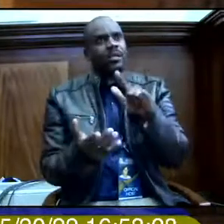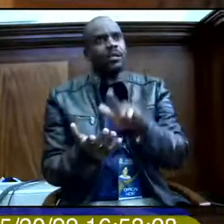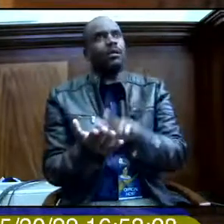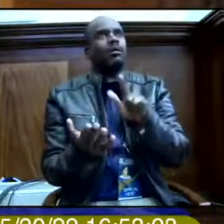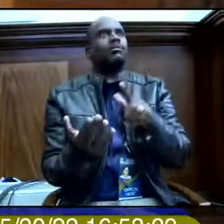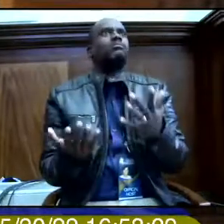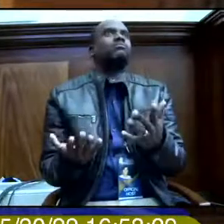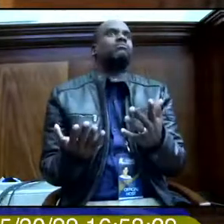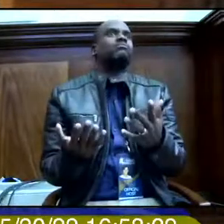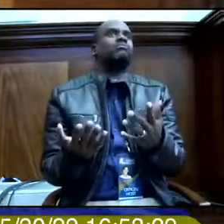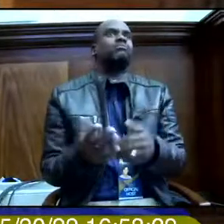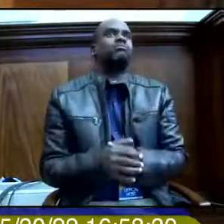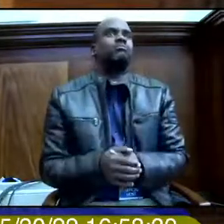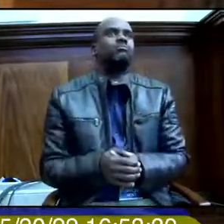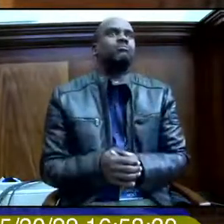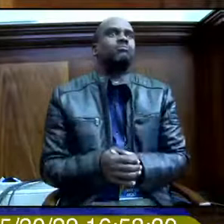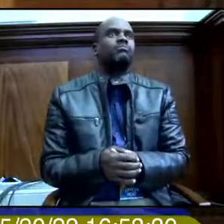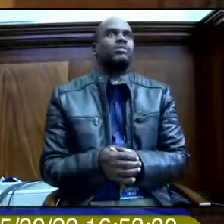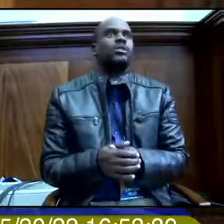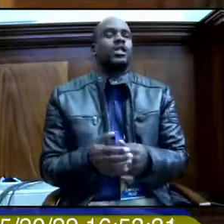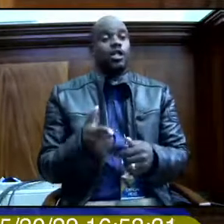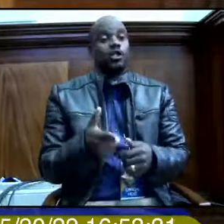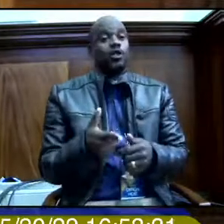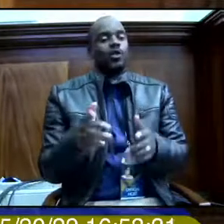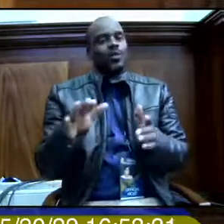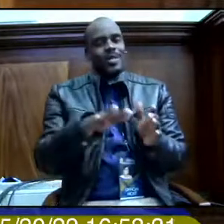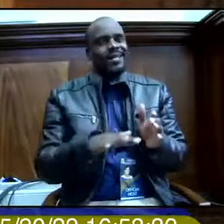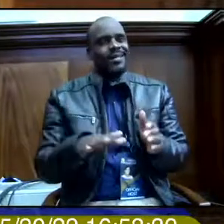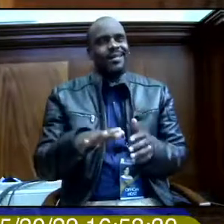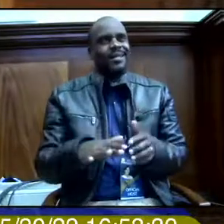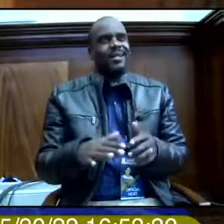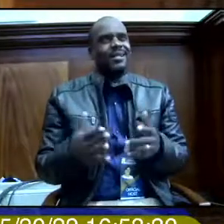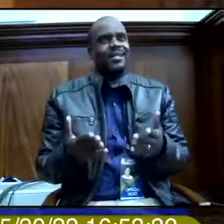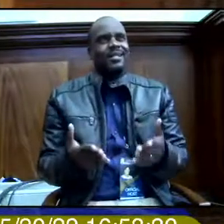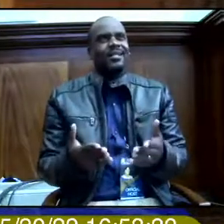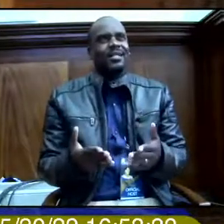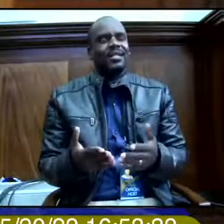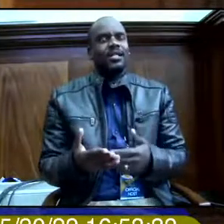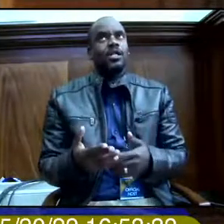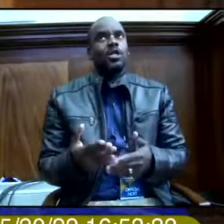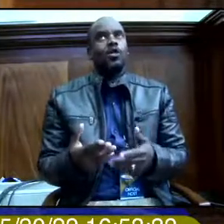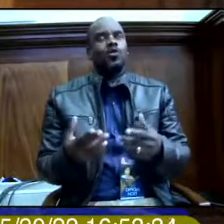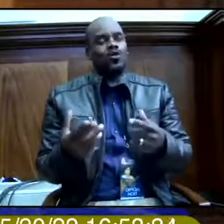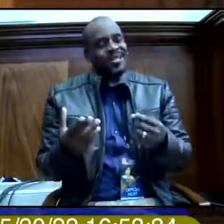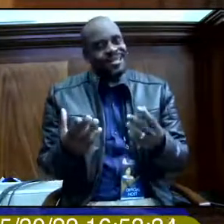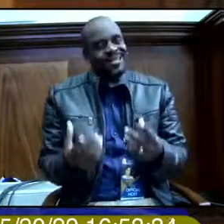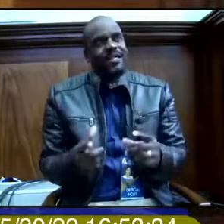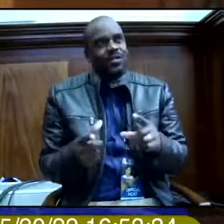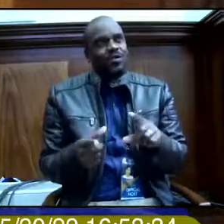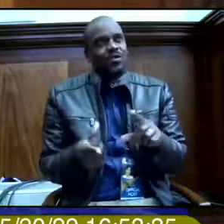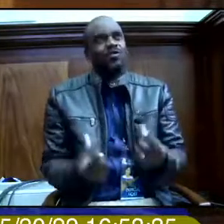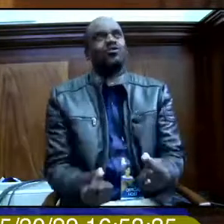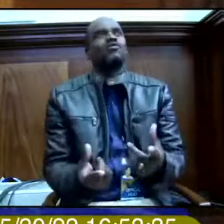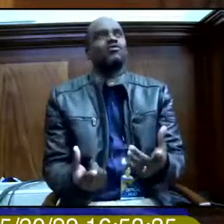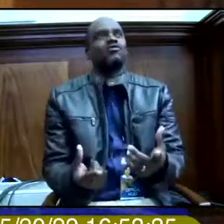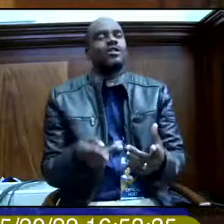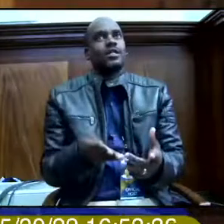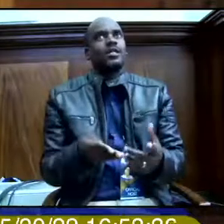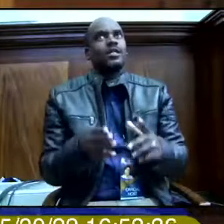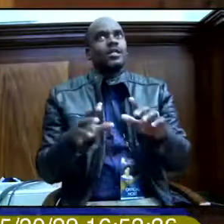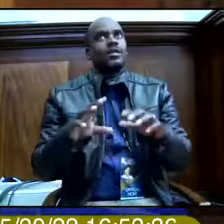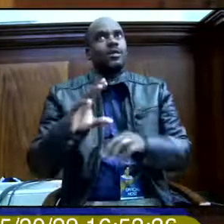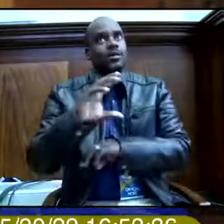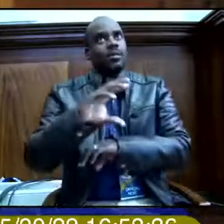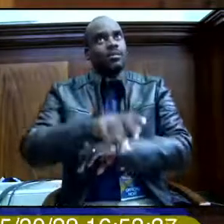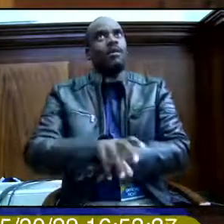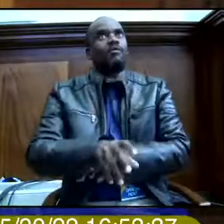that we have just mentioned so those are the areas that we we have to look into if it is a matter of a province we are going